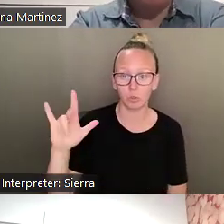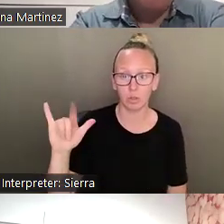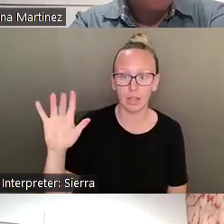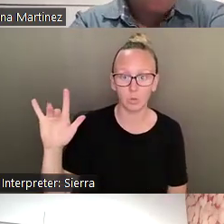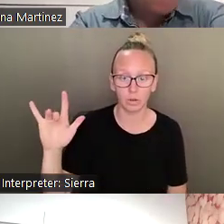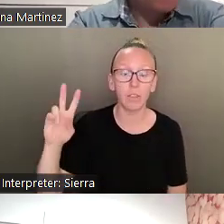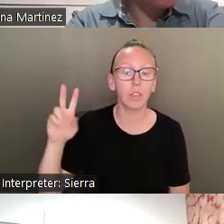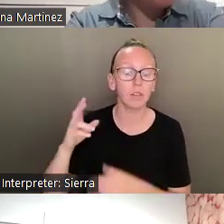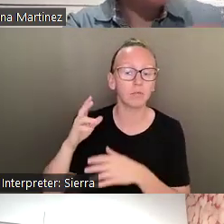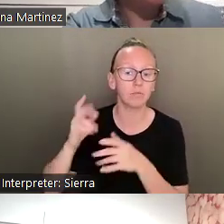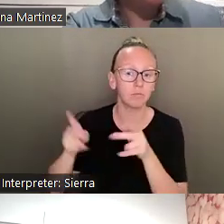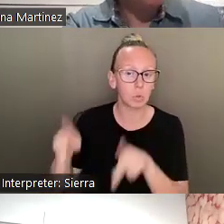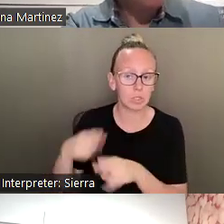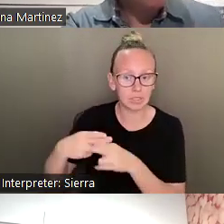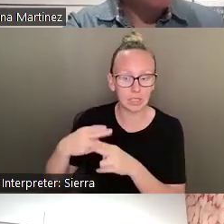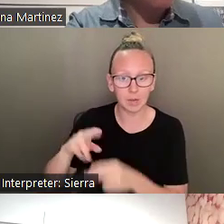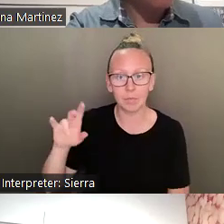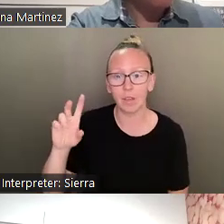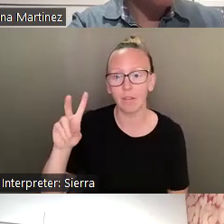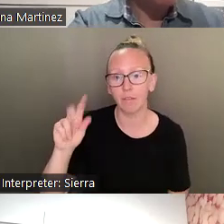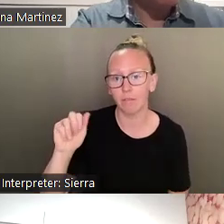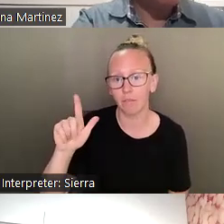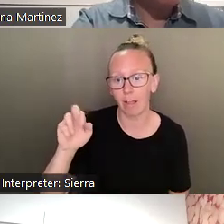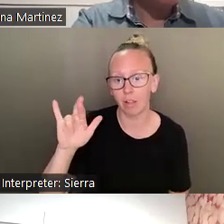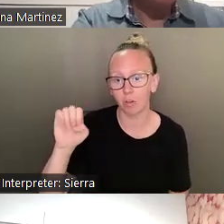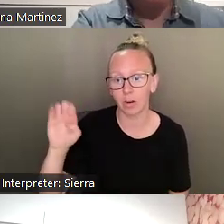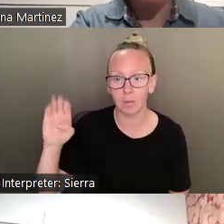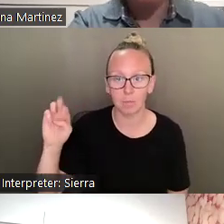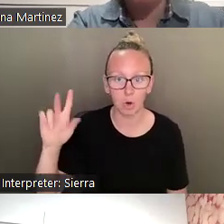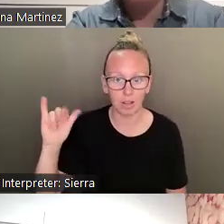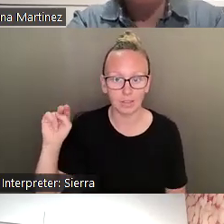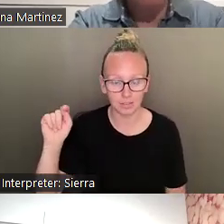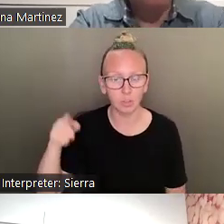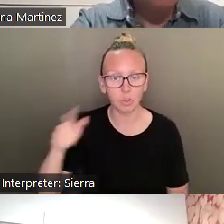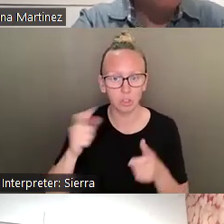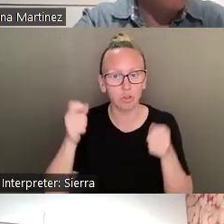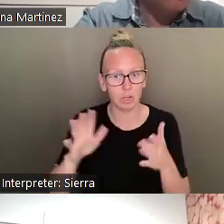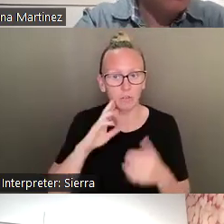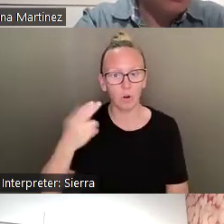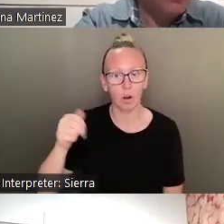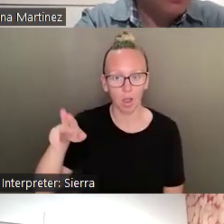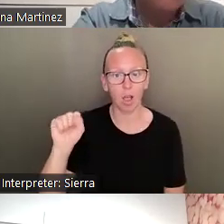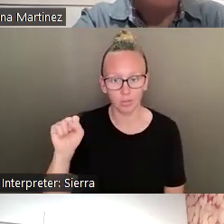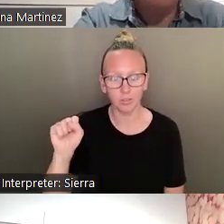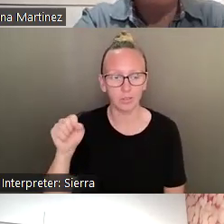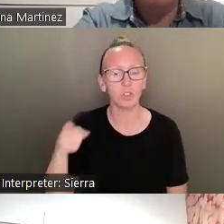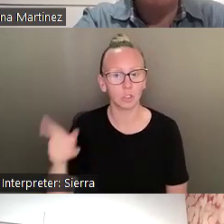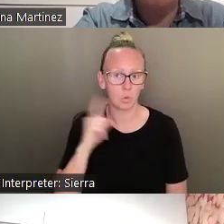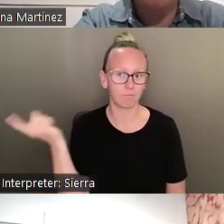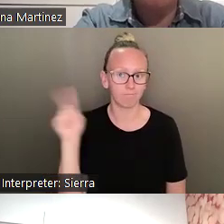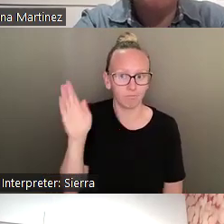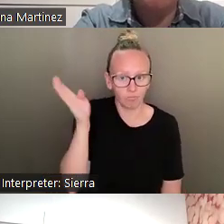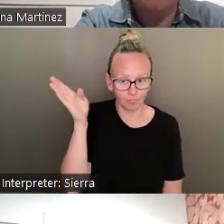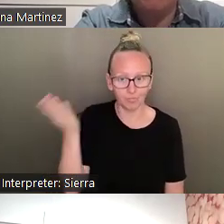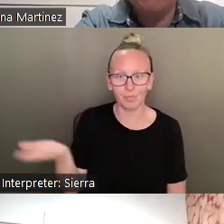Balint, the director of HOS, will be giving a talk here at the James Castle House, and we'd love to have you all back. You